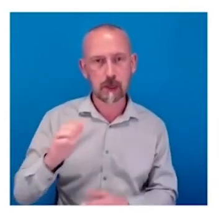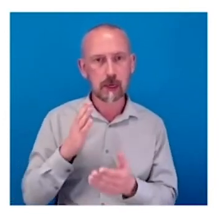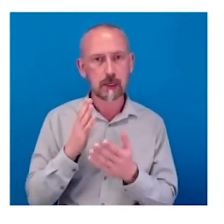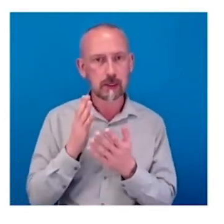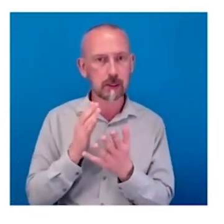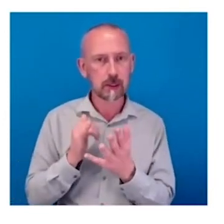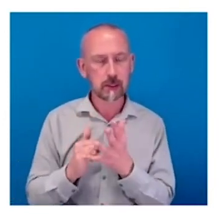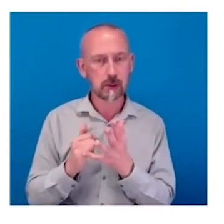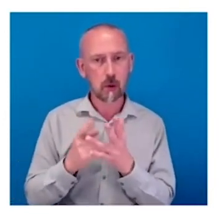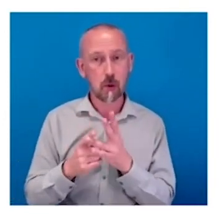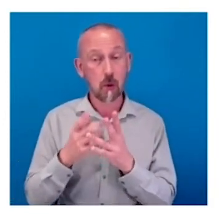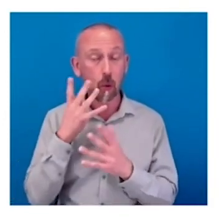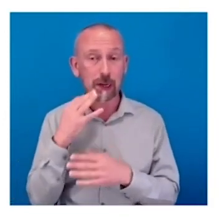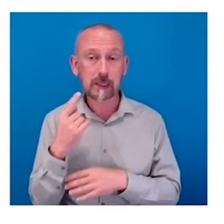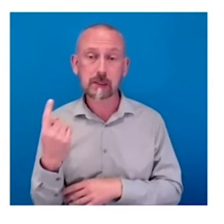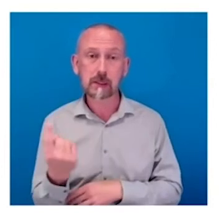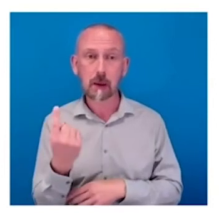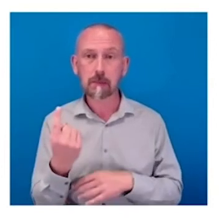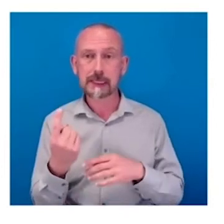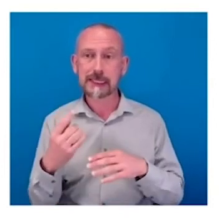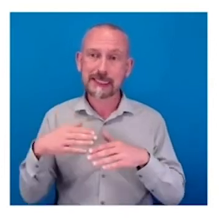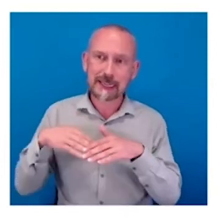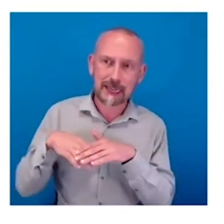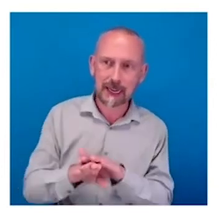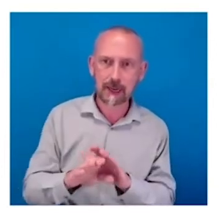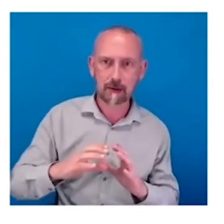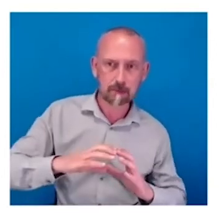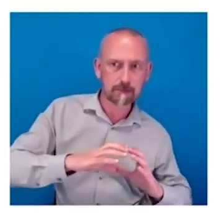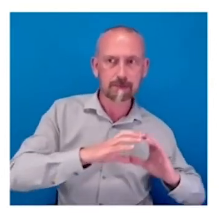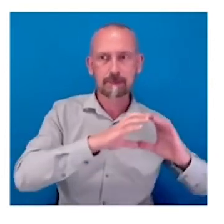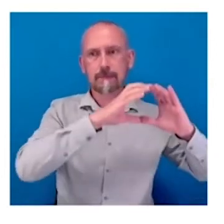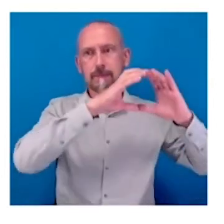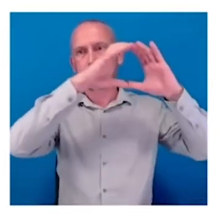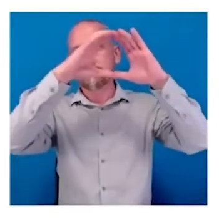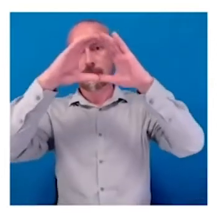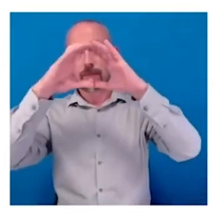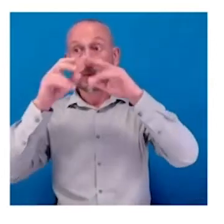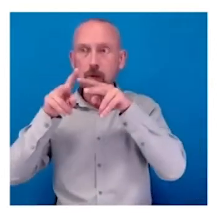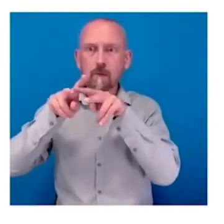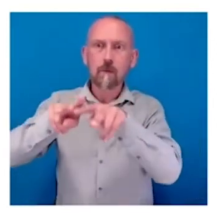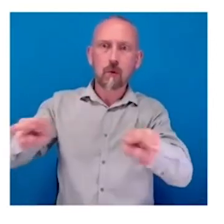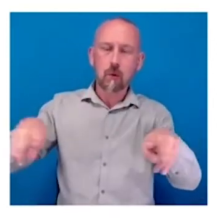they're atop of the Ericsson Globe and have these amazing panoramic views of the